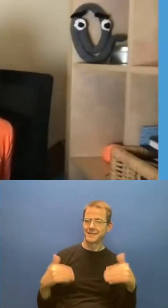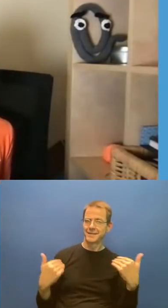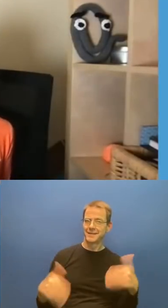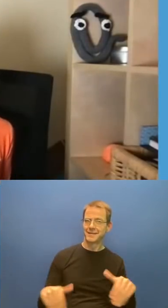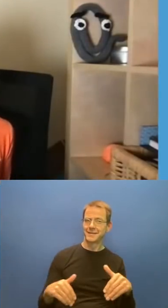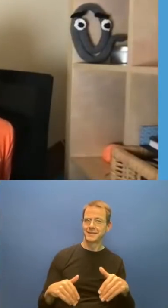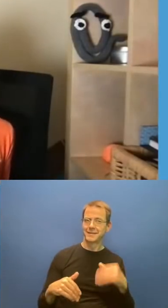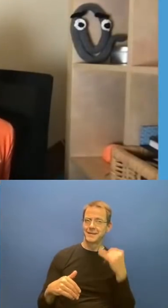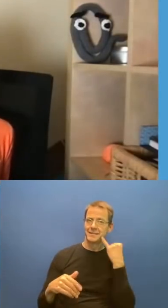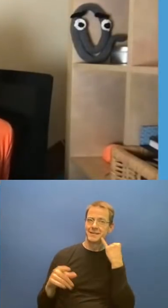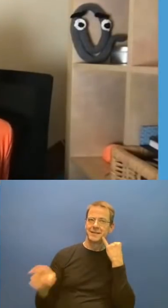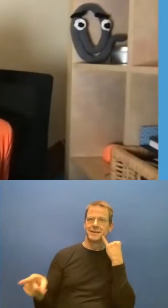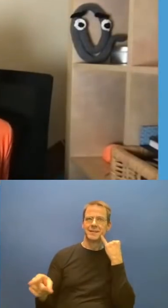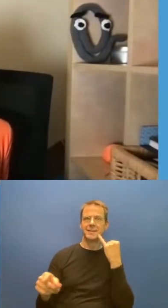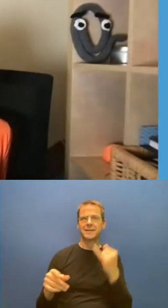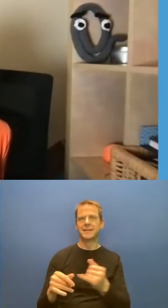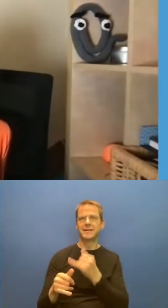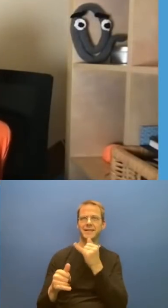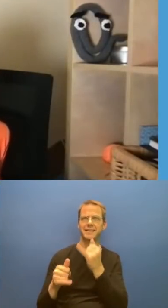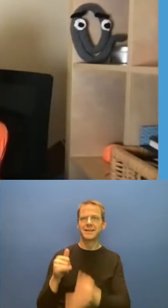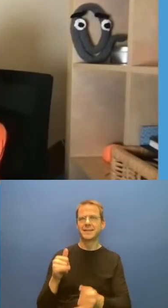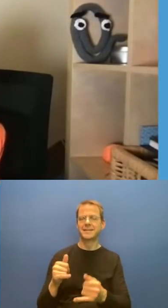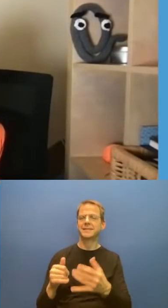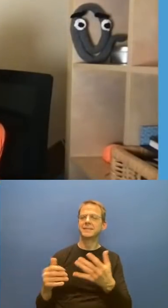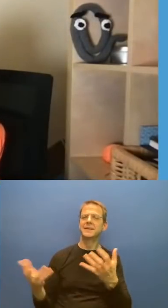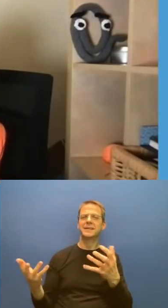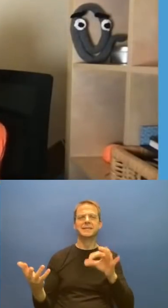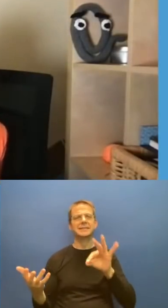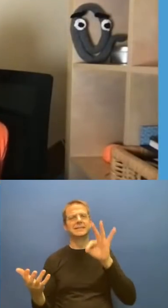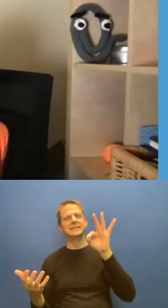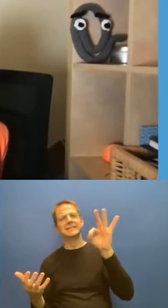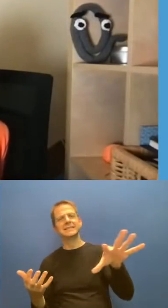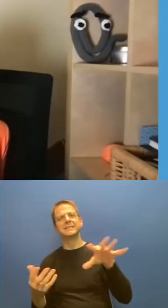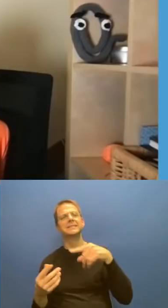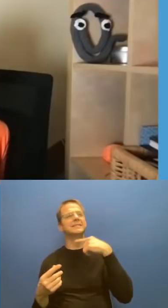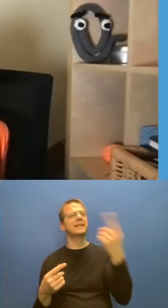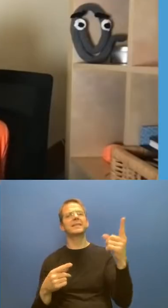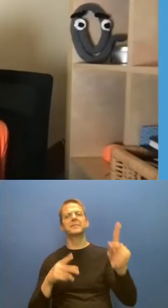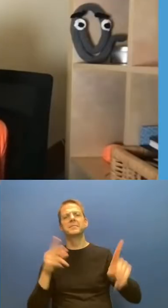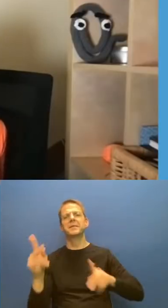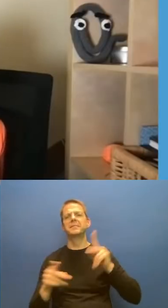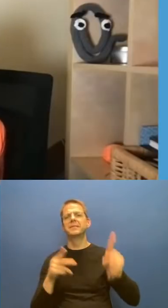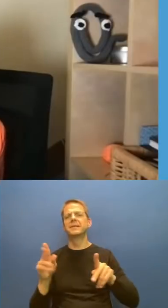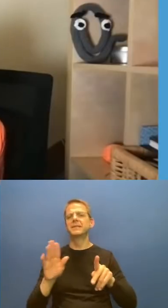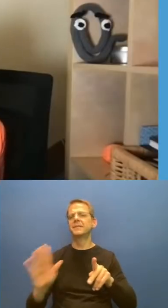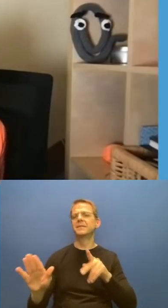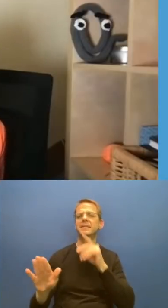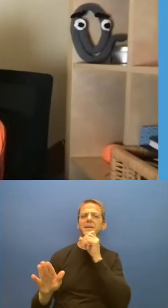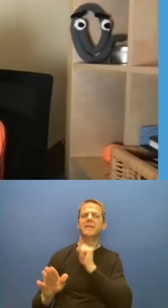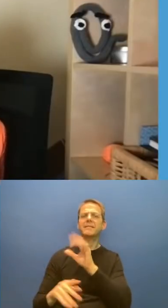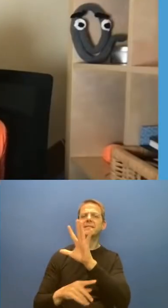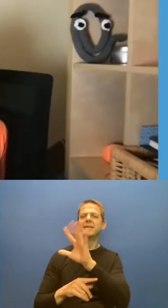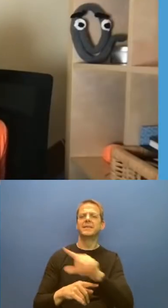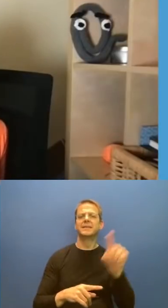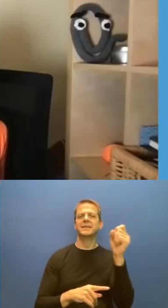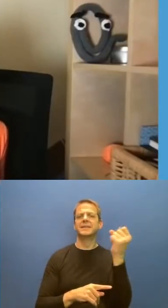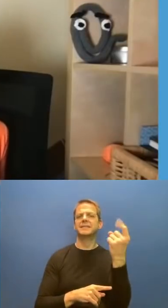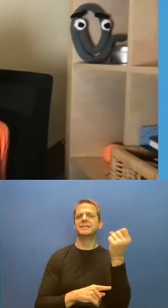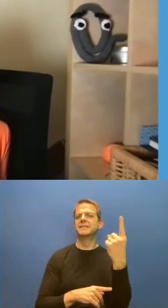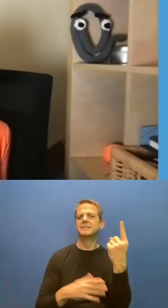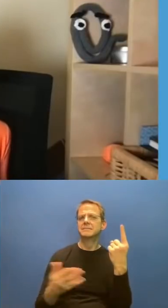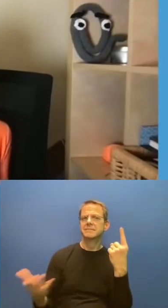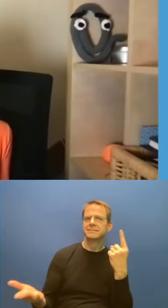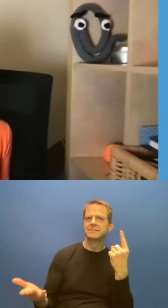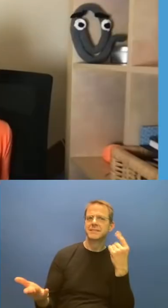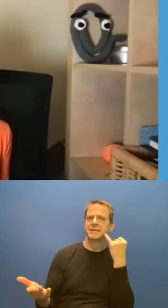in that 5 to 11 sort of age range about getting their first dose of the